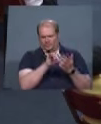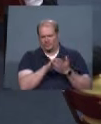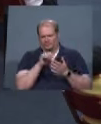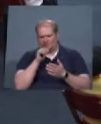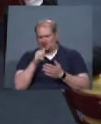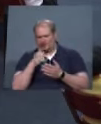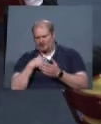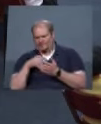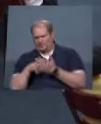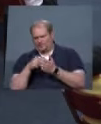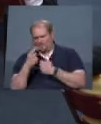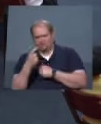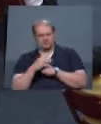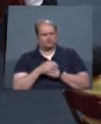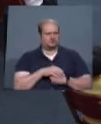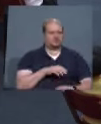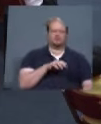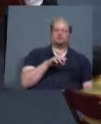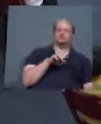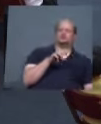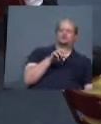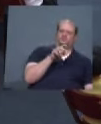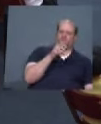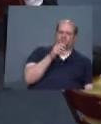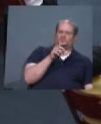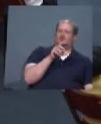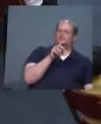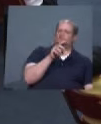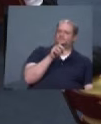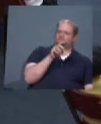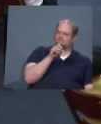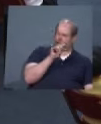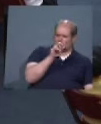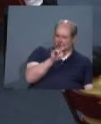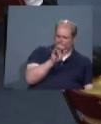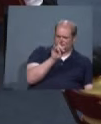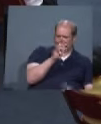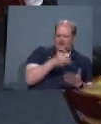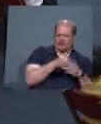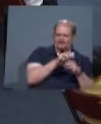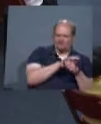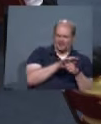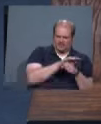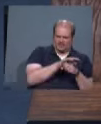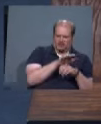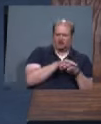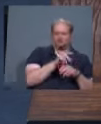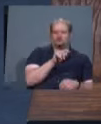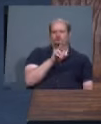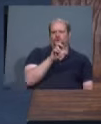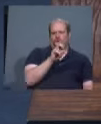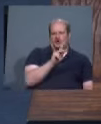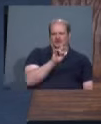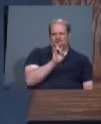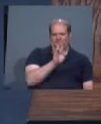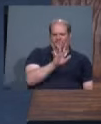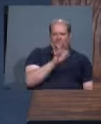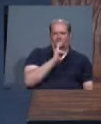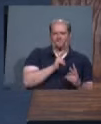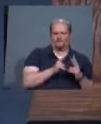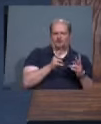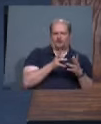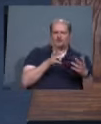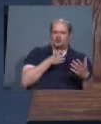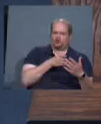having with this one? Director Richardson, there was the immediate neighborhood on Track 75 was very